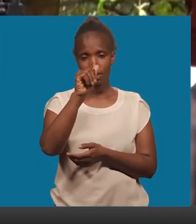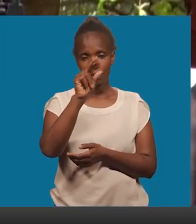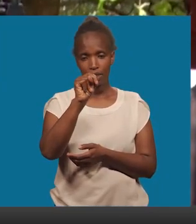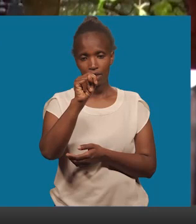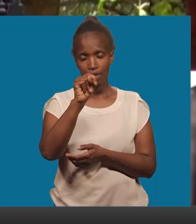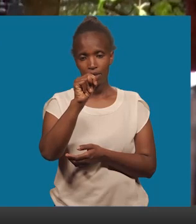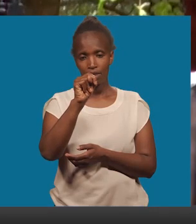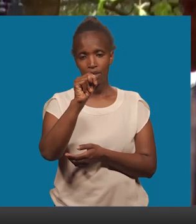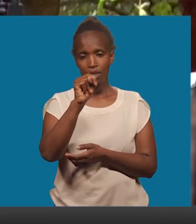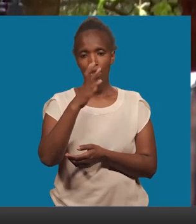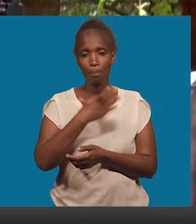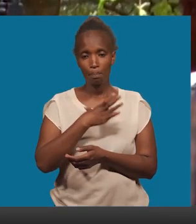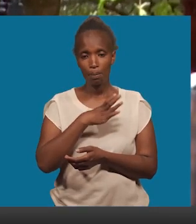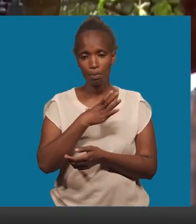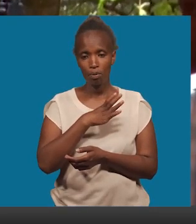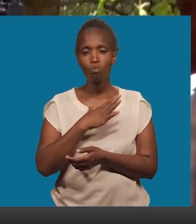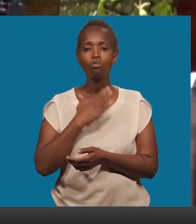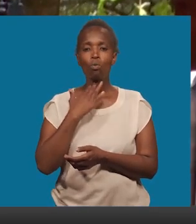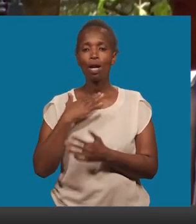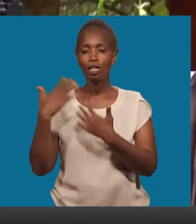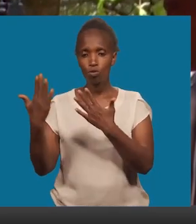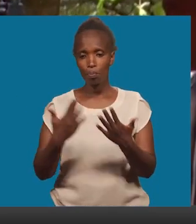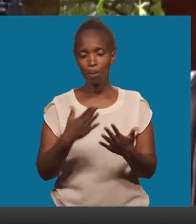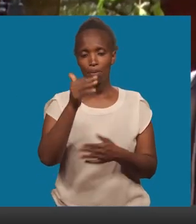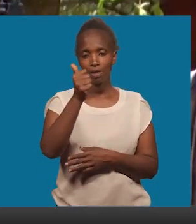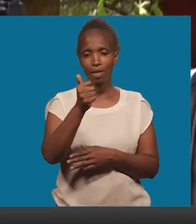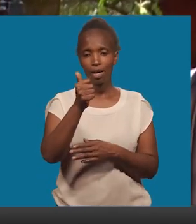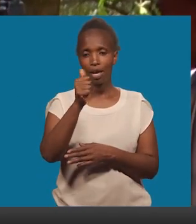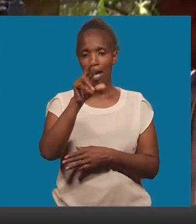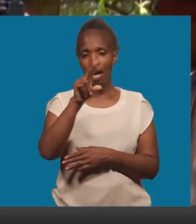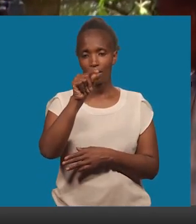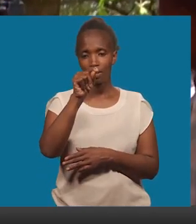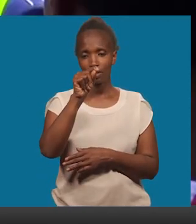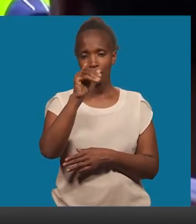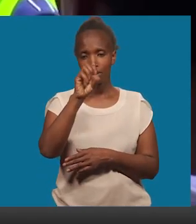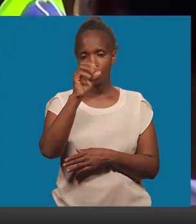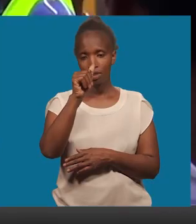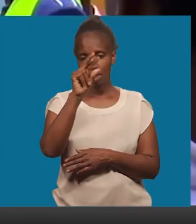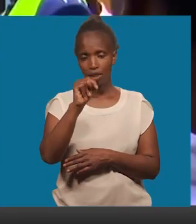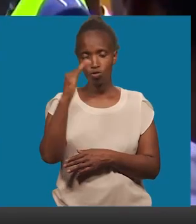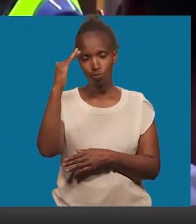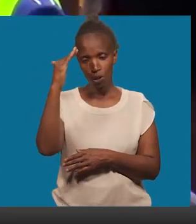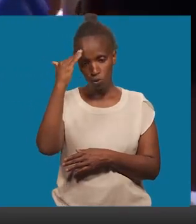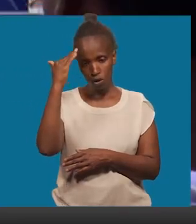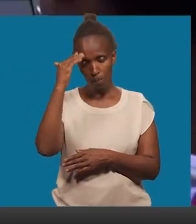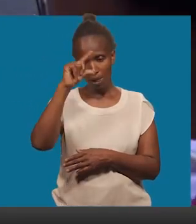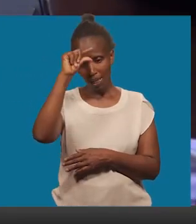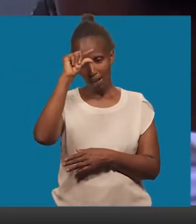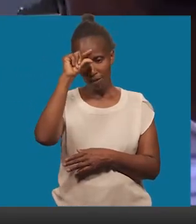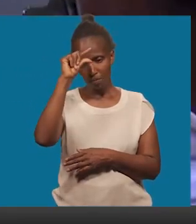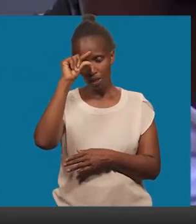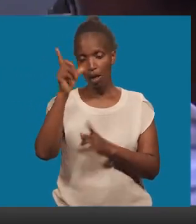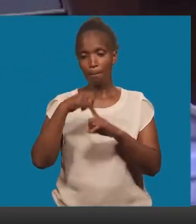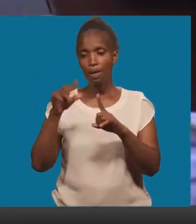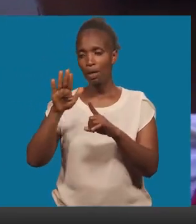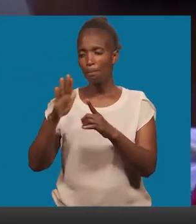level can be recognized and can be supported directly by government. Aliongeza kuwa lengo lake